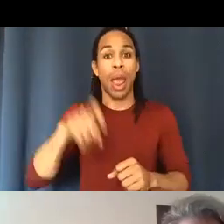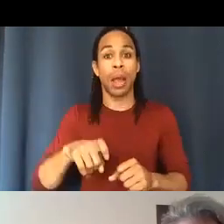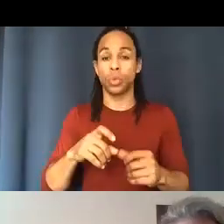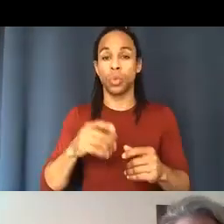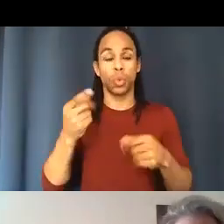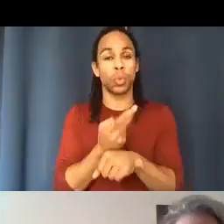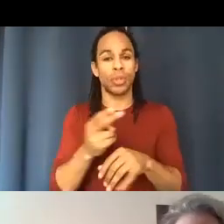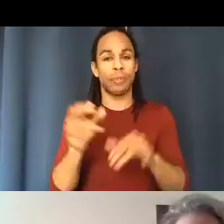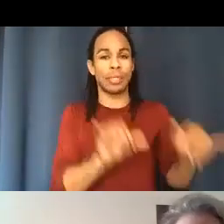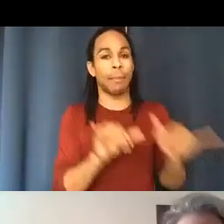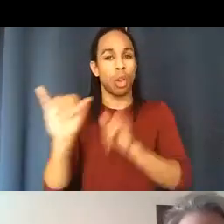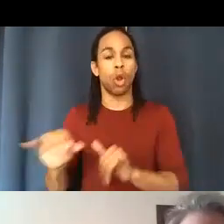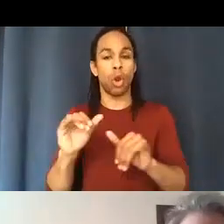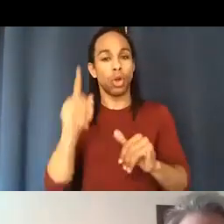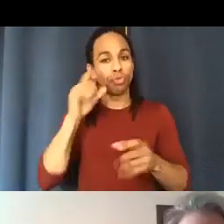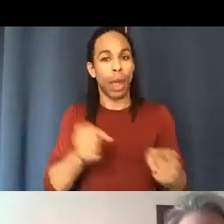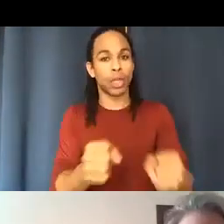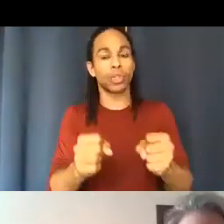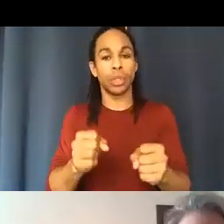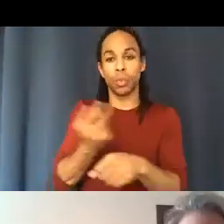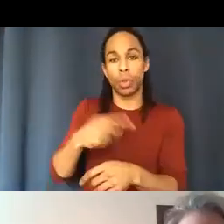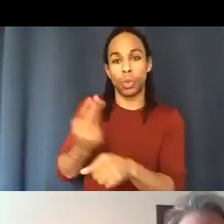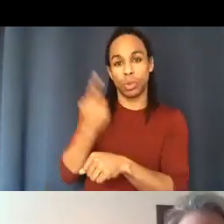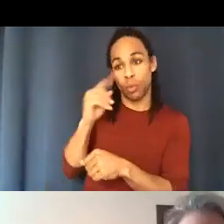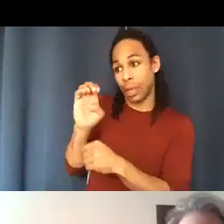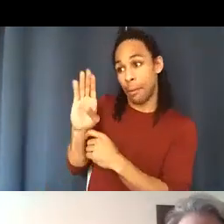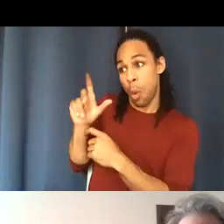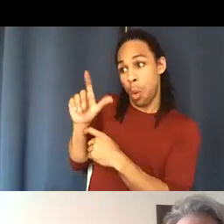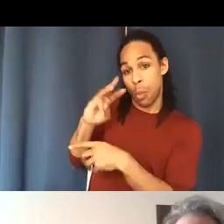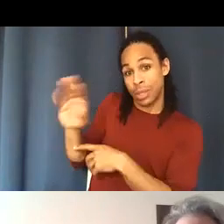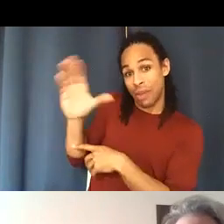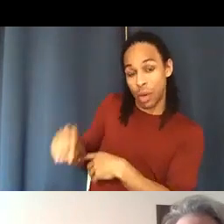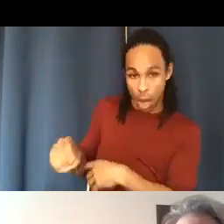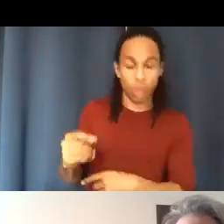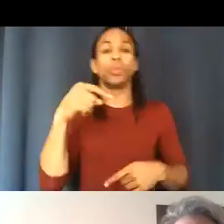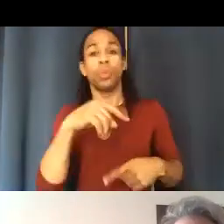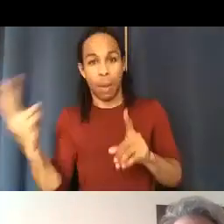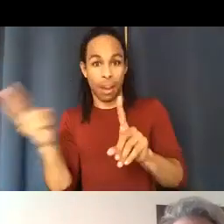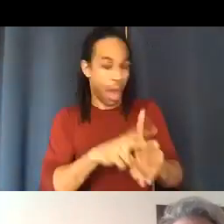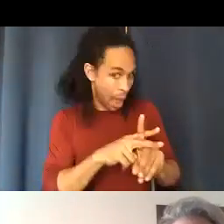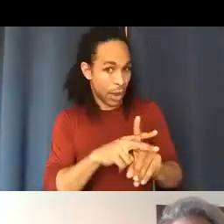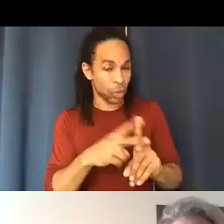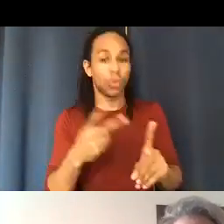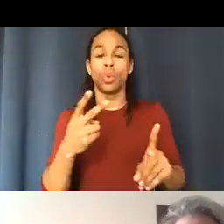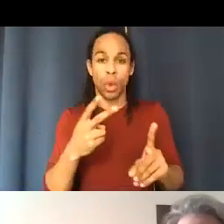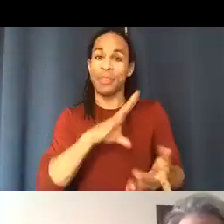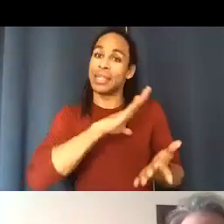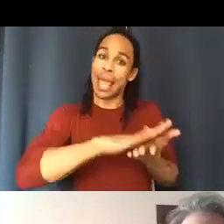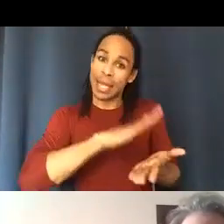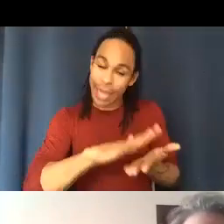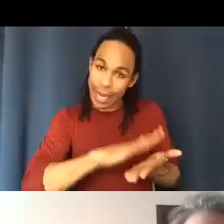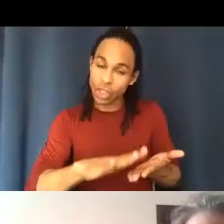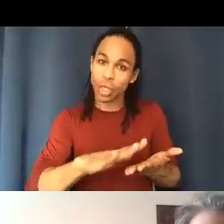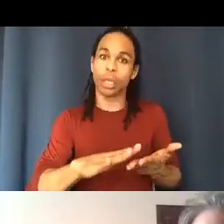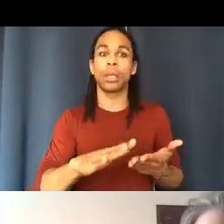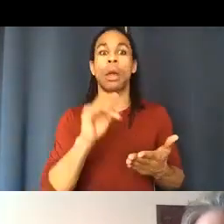we partnered with the Ministry of Health and Sanitation in Sierra Leone, and we helped support 16 different